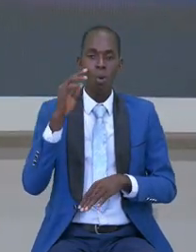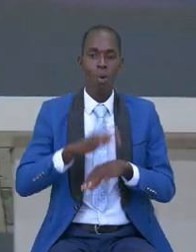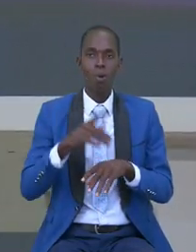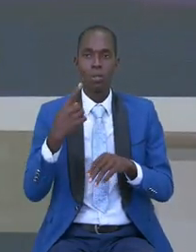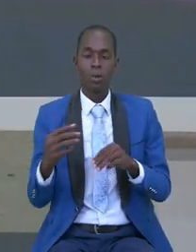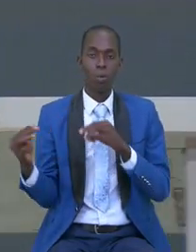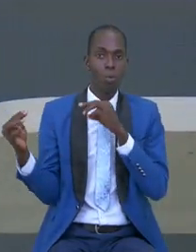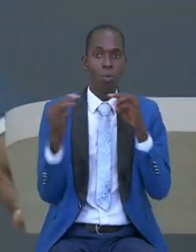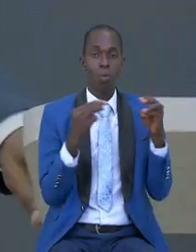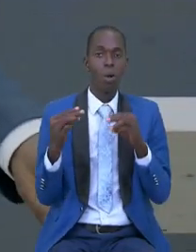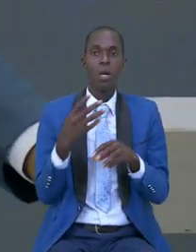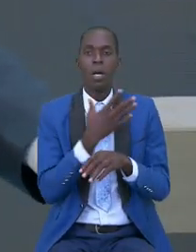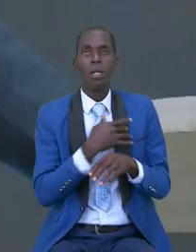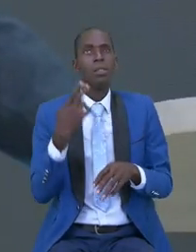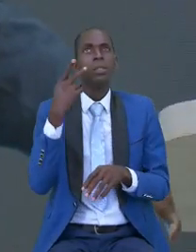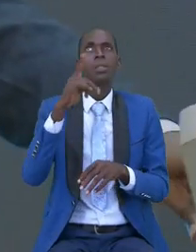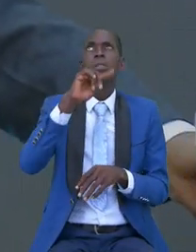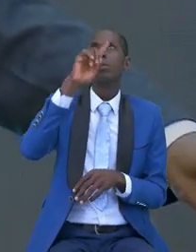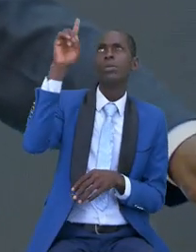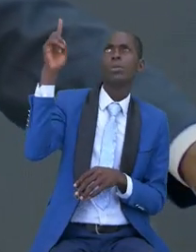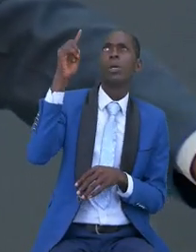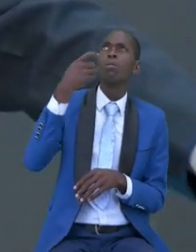battlefield, and he looked at the sun and said,